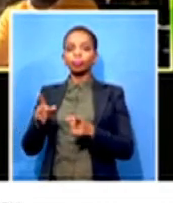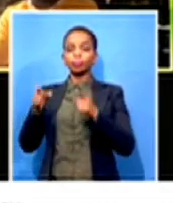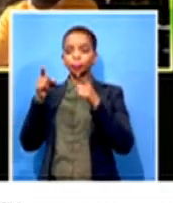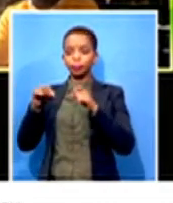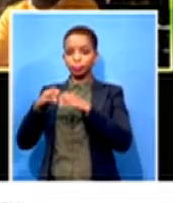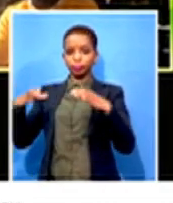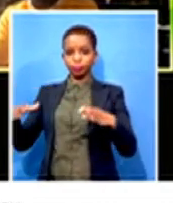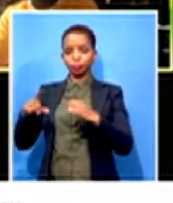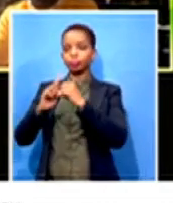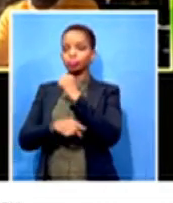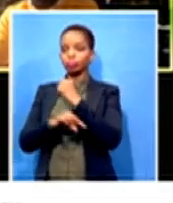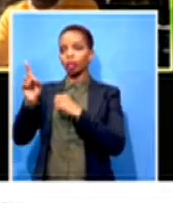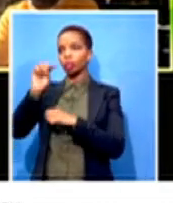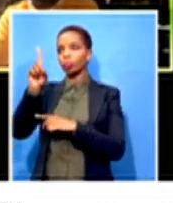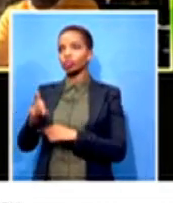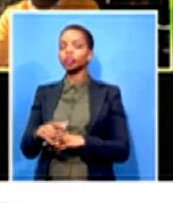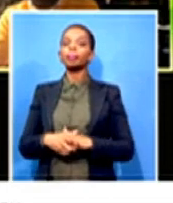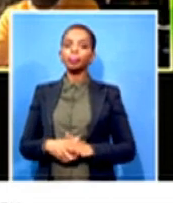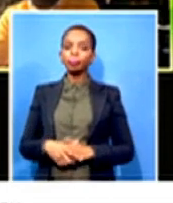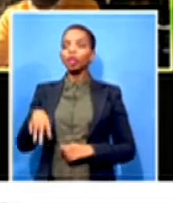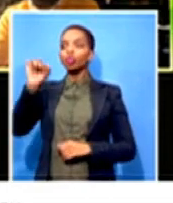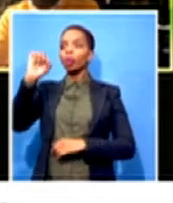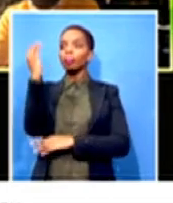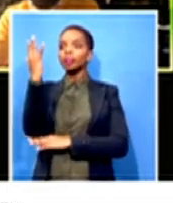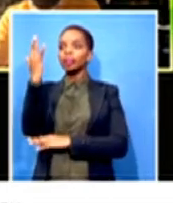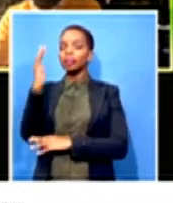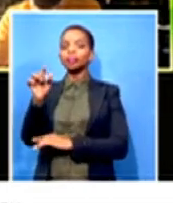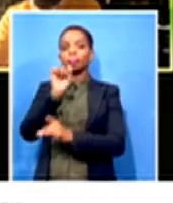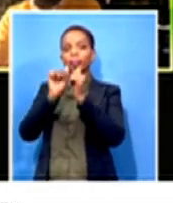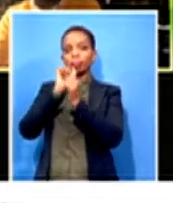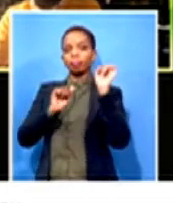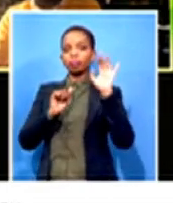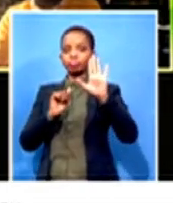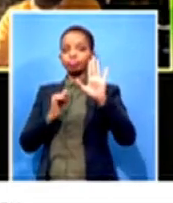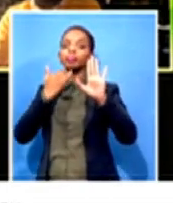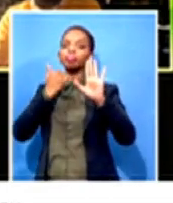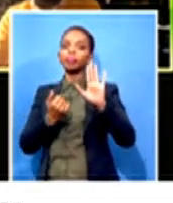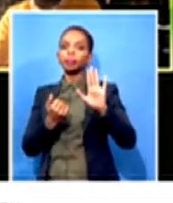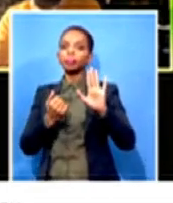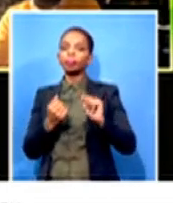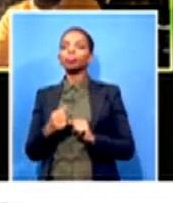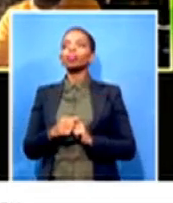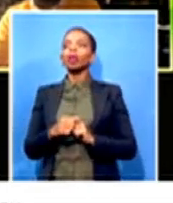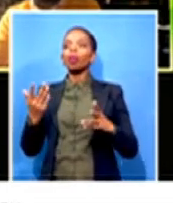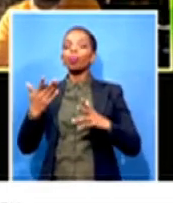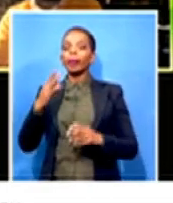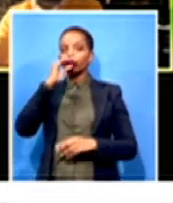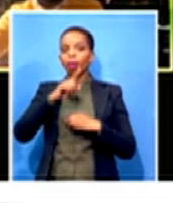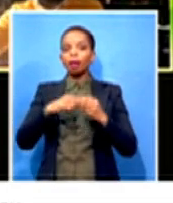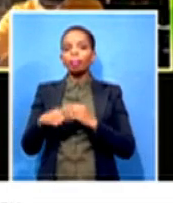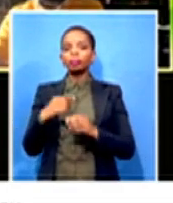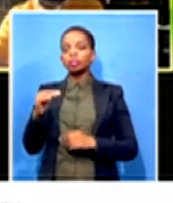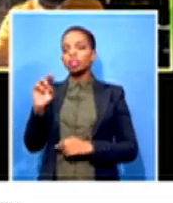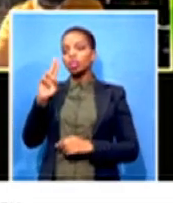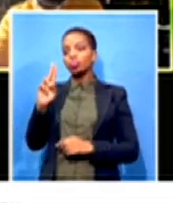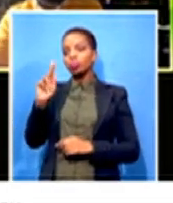your presentation. If you can just go back a bit to the UK and the rates of hospitalization and deaths relative to the